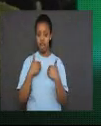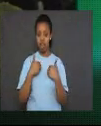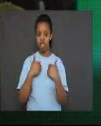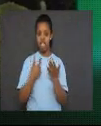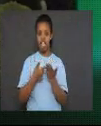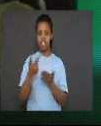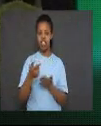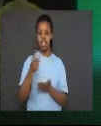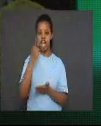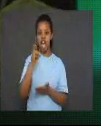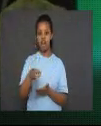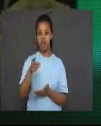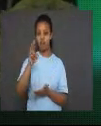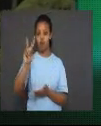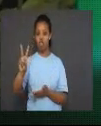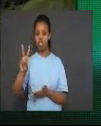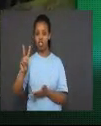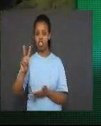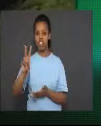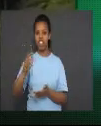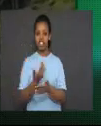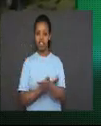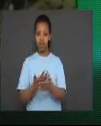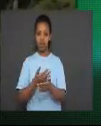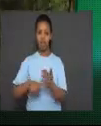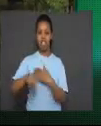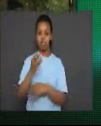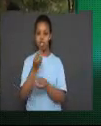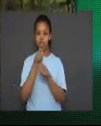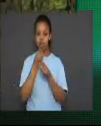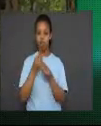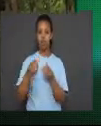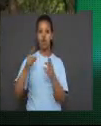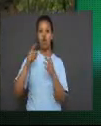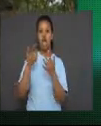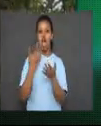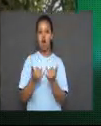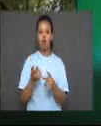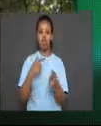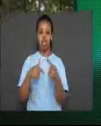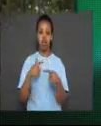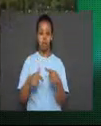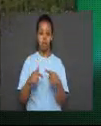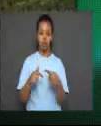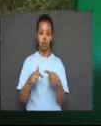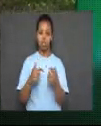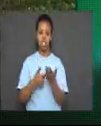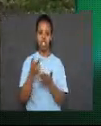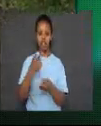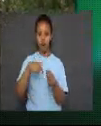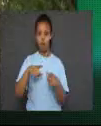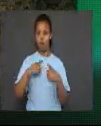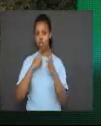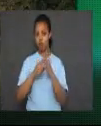the plants begin to colonize the area. The excrements from